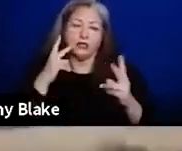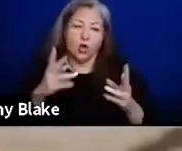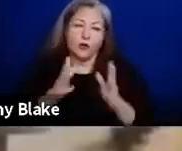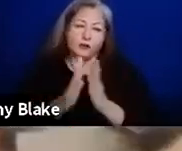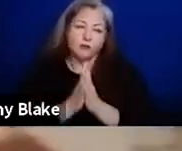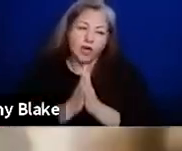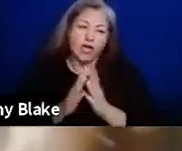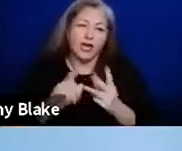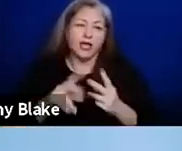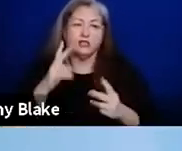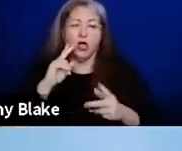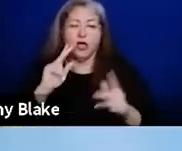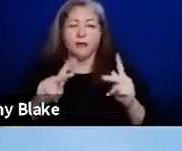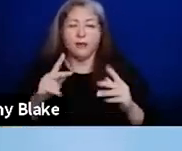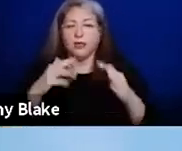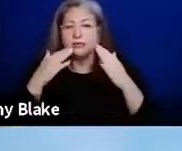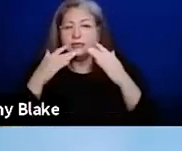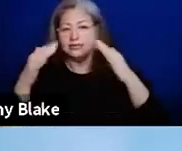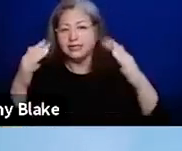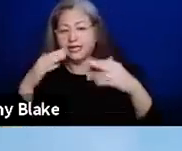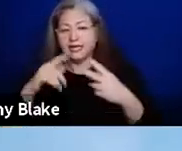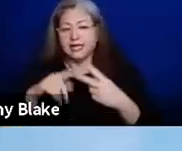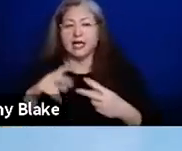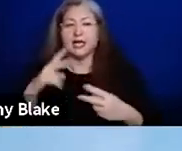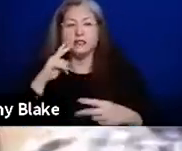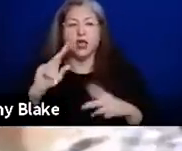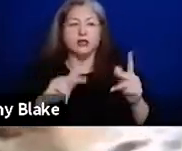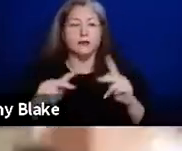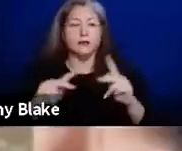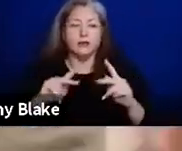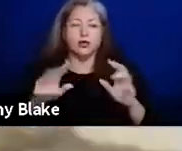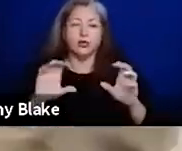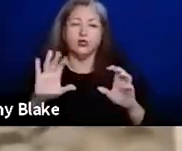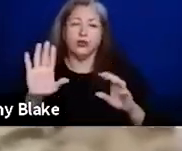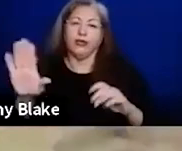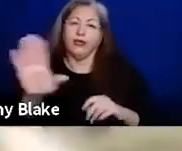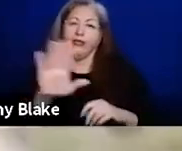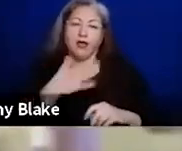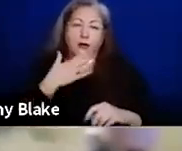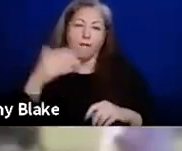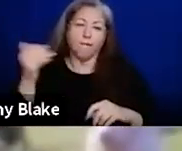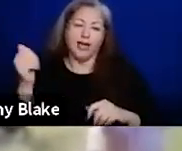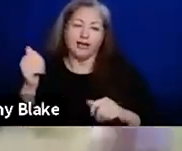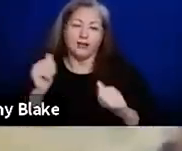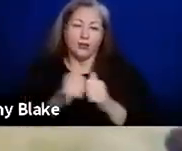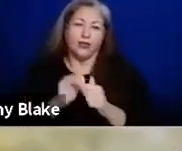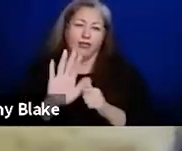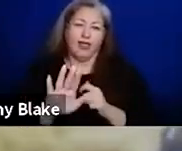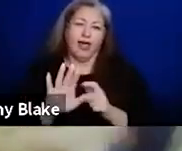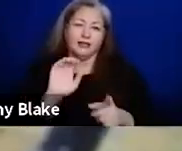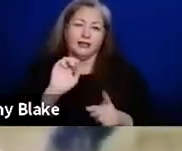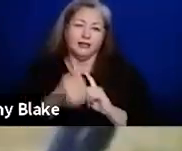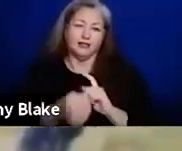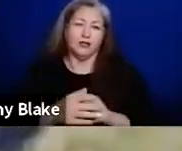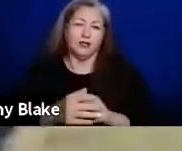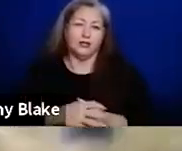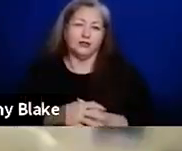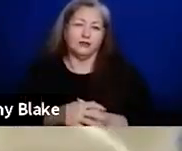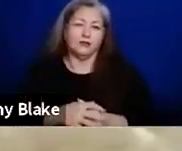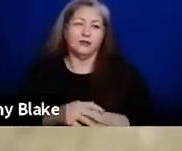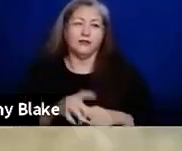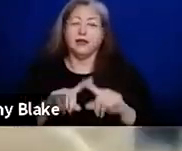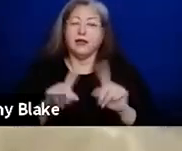I seen people singing. I seen people doing the best they could in that kind of situation. And